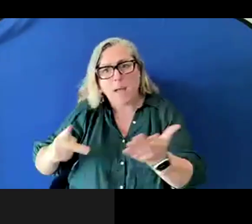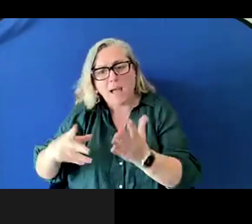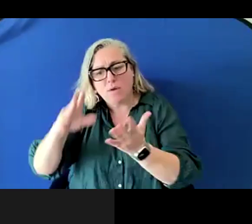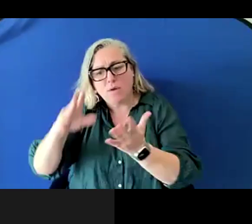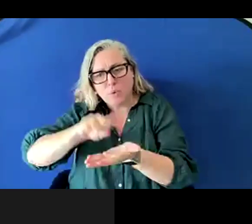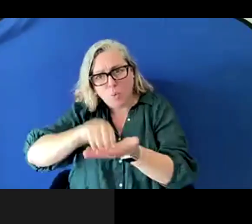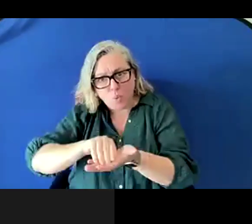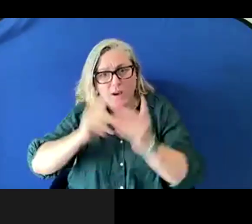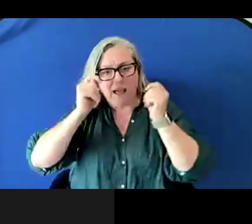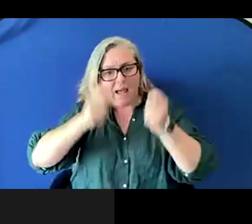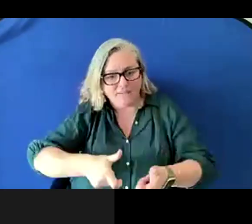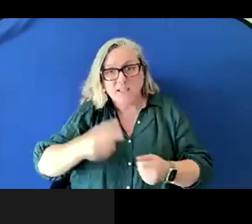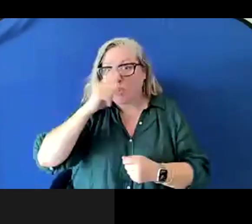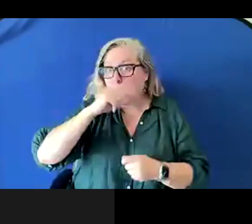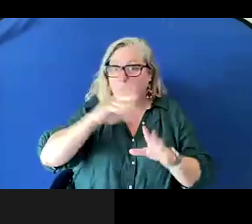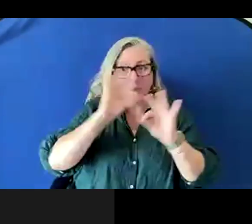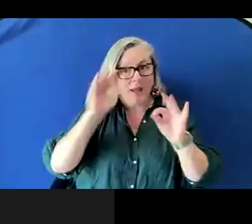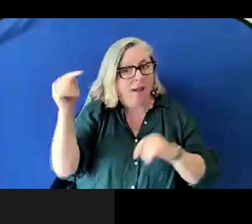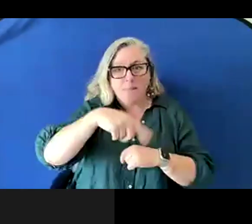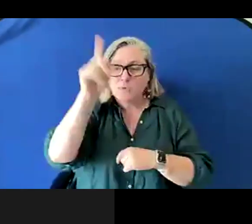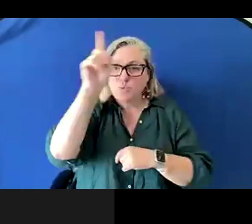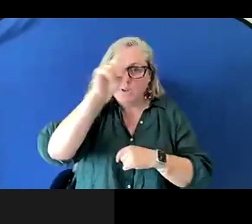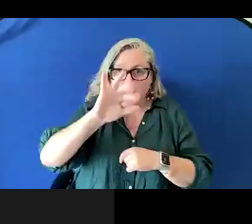who cannot join us today can catch up at a later date.